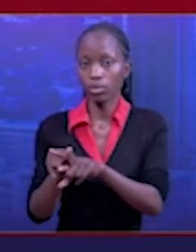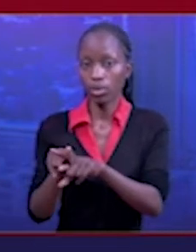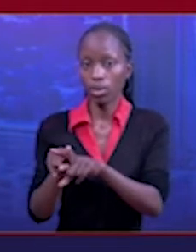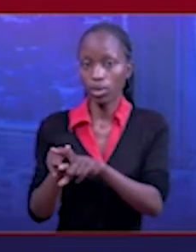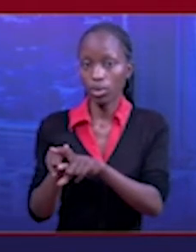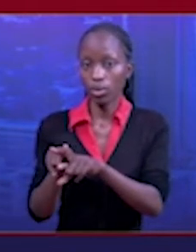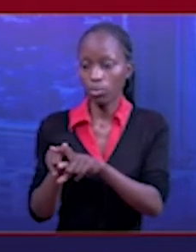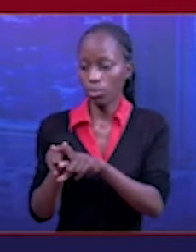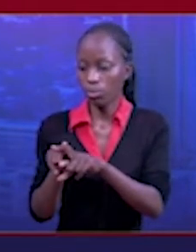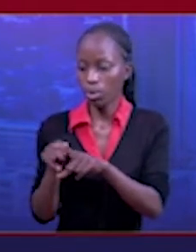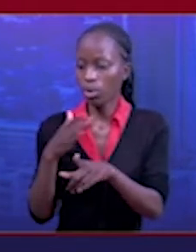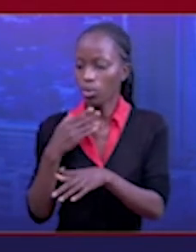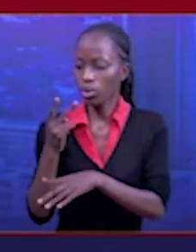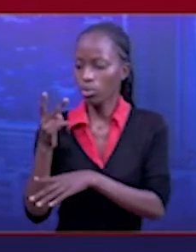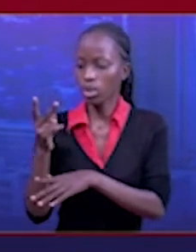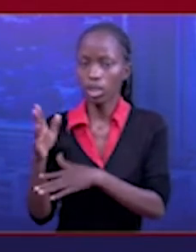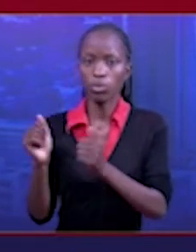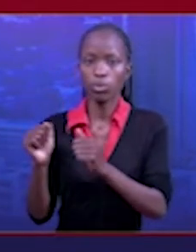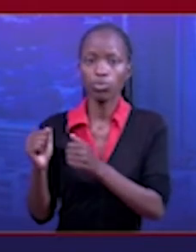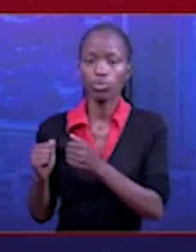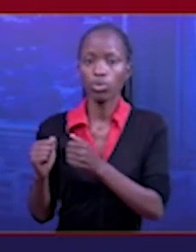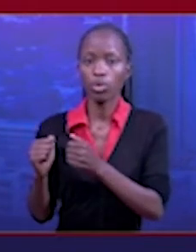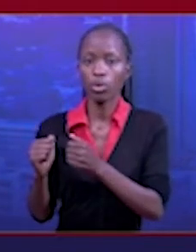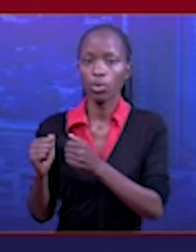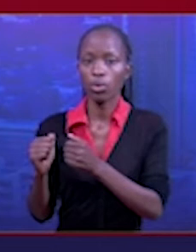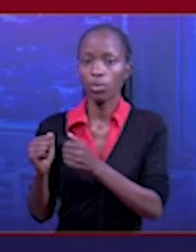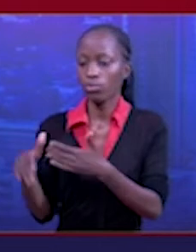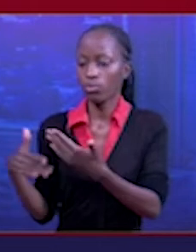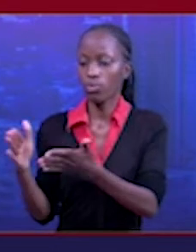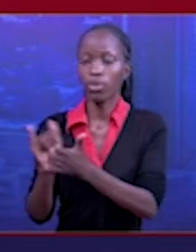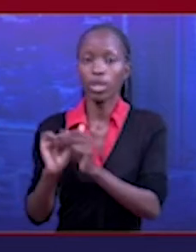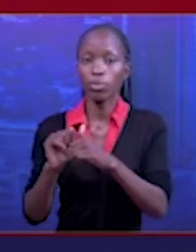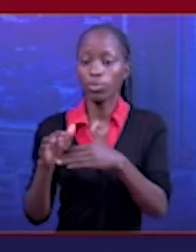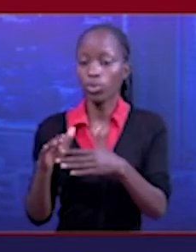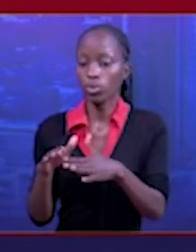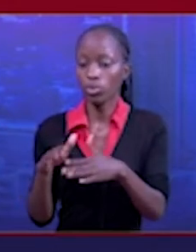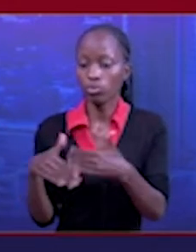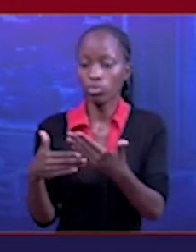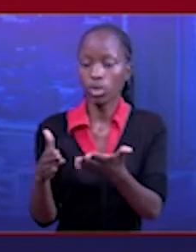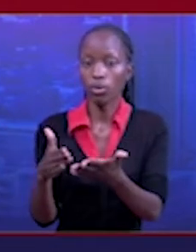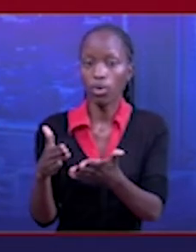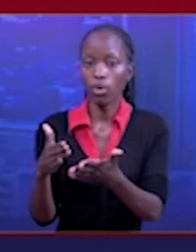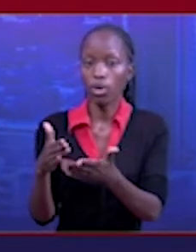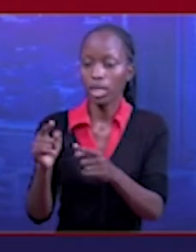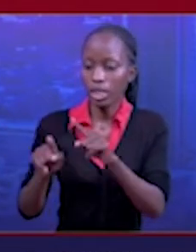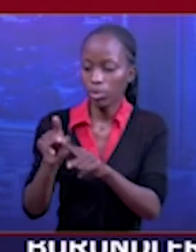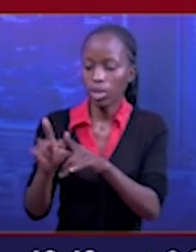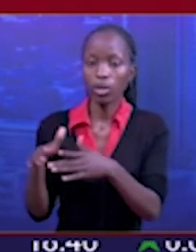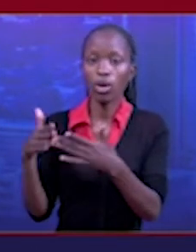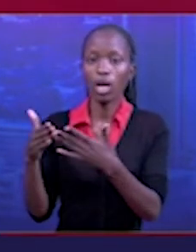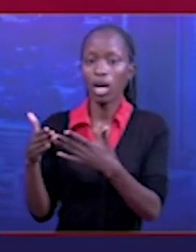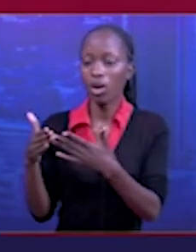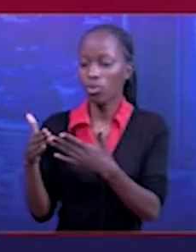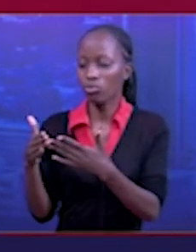forward-looking provisions, which then, of course, can only be released depending on how those sectors,